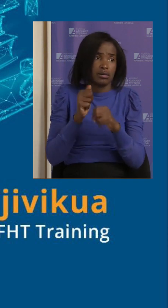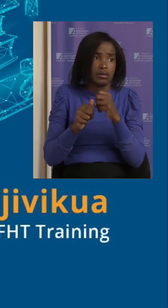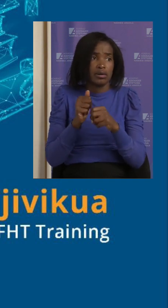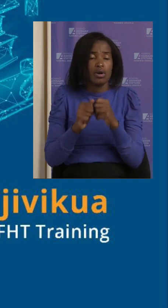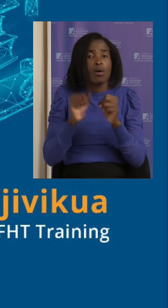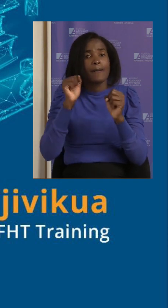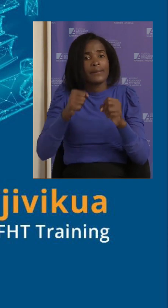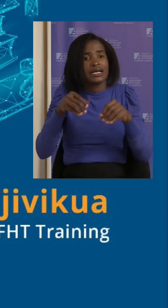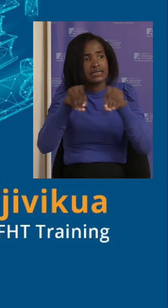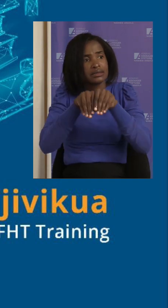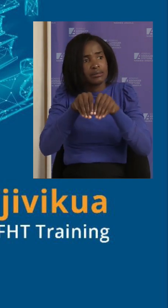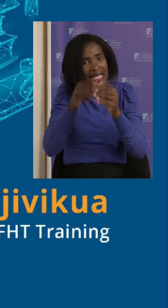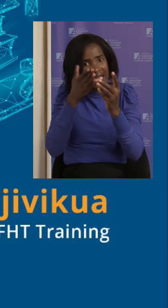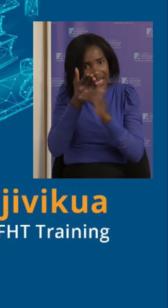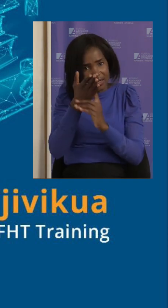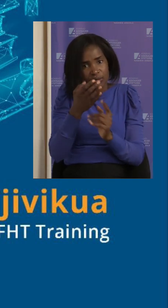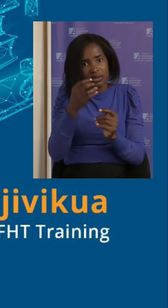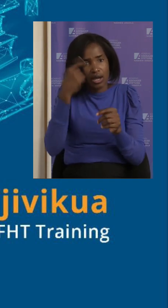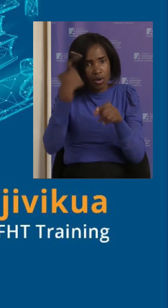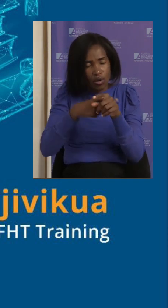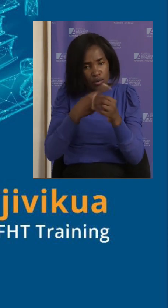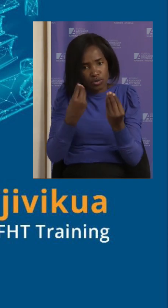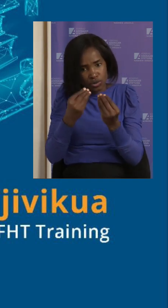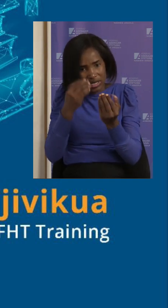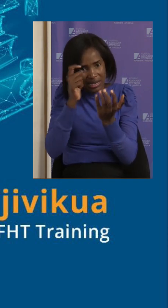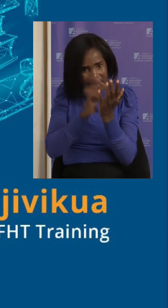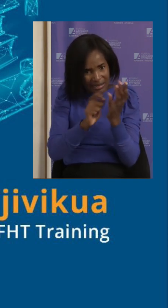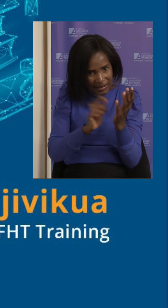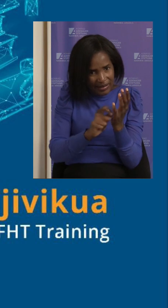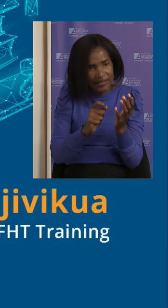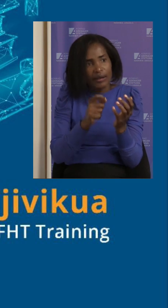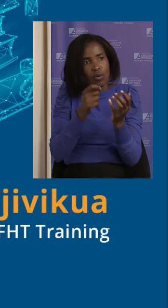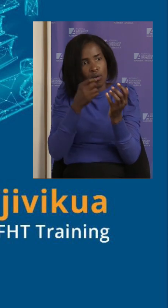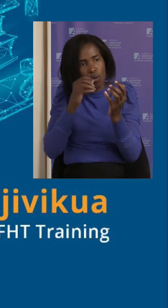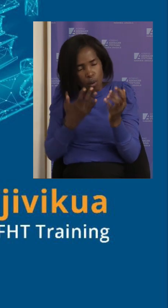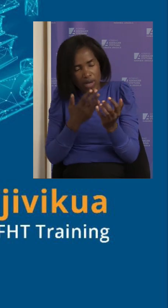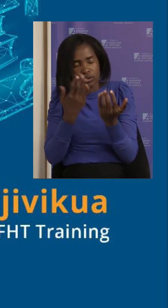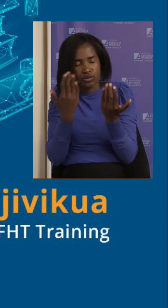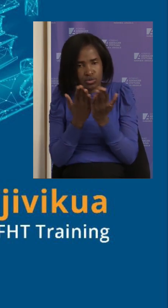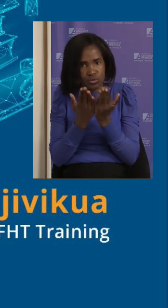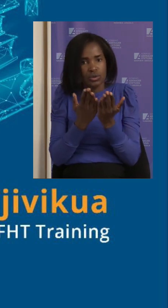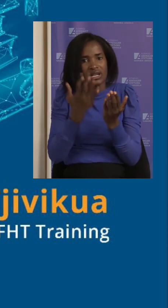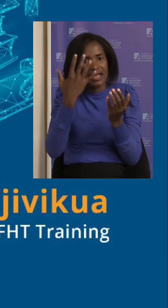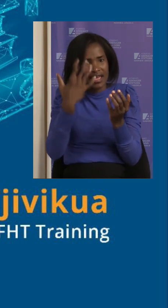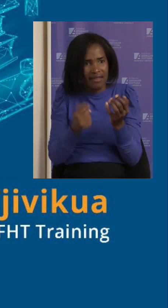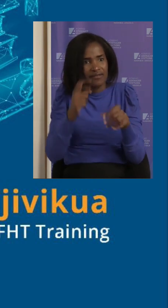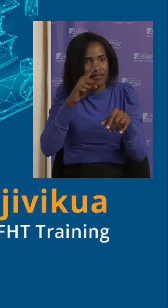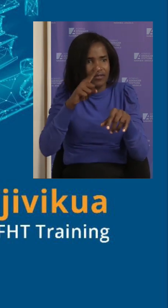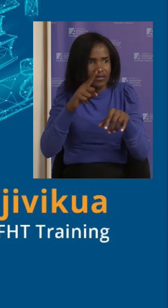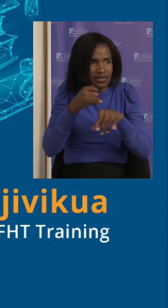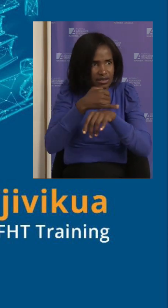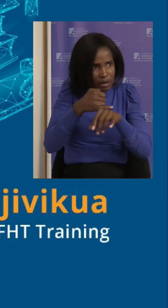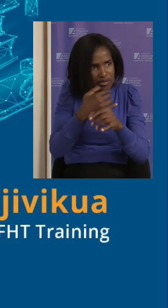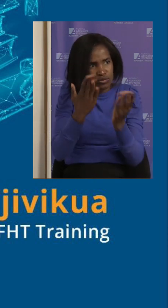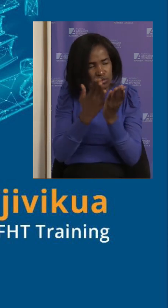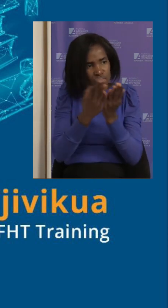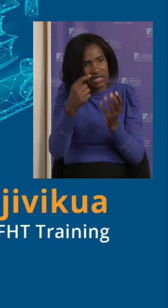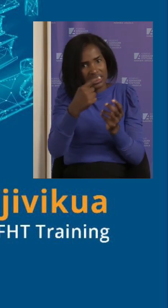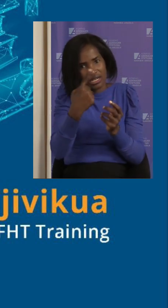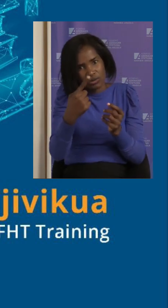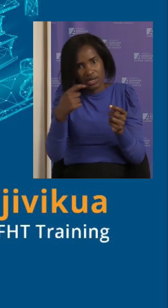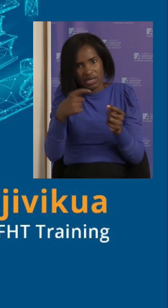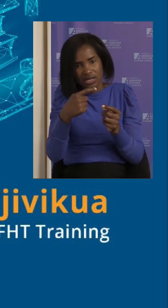has been revered across the globe. The lack of space creates unnecessary competition among schools-going children and